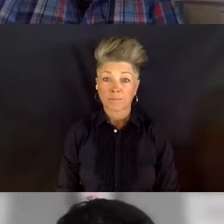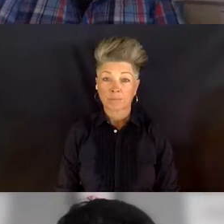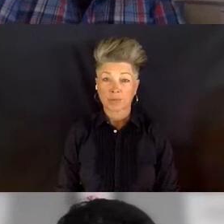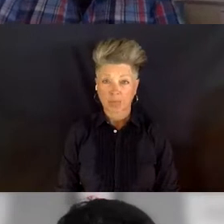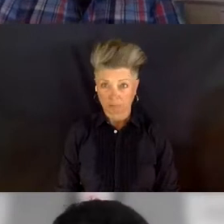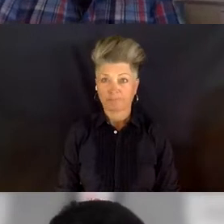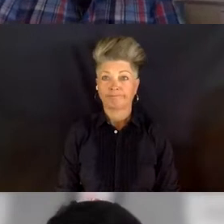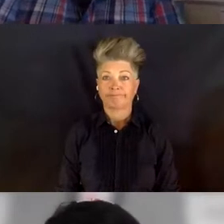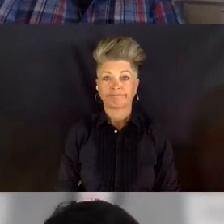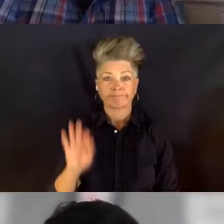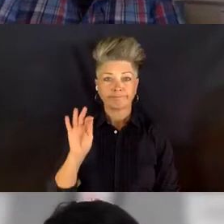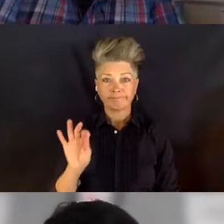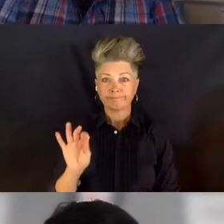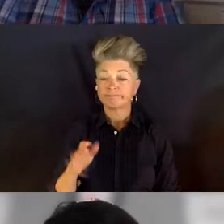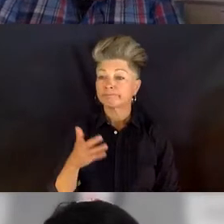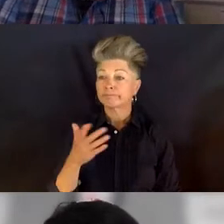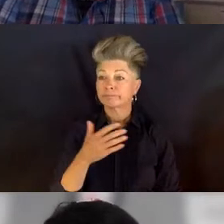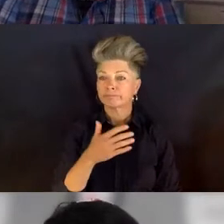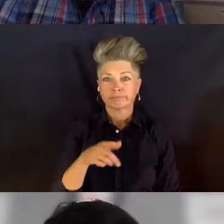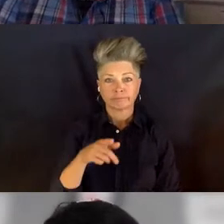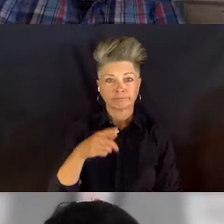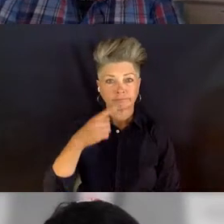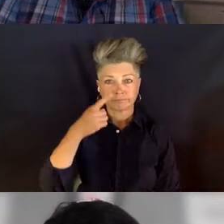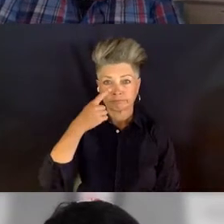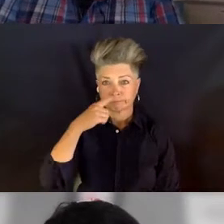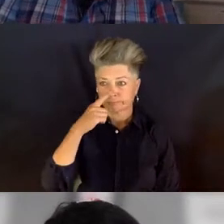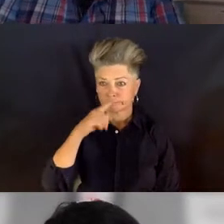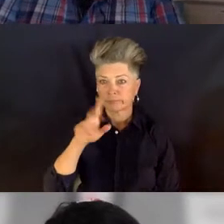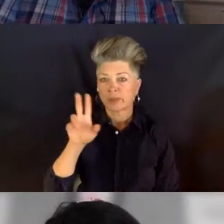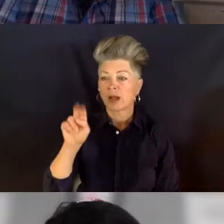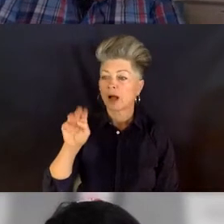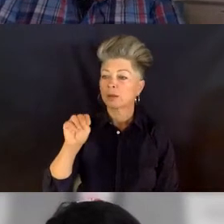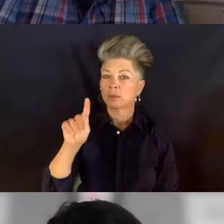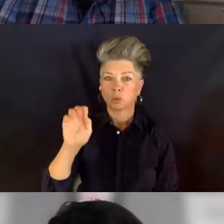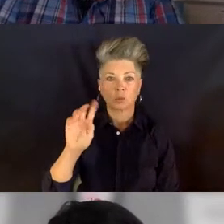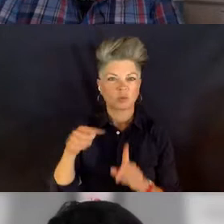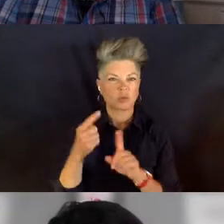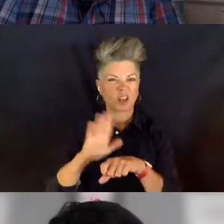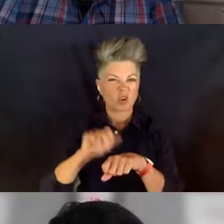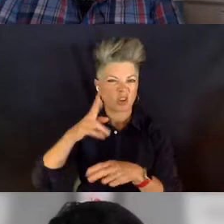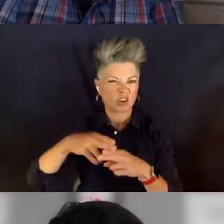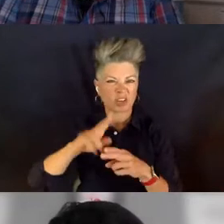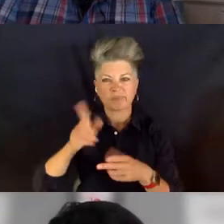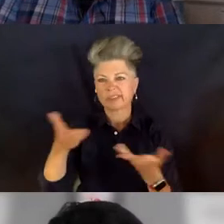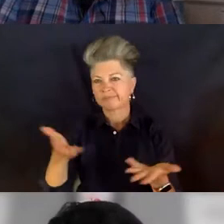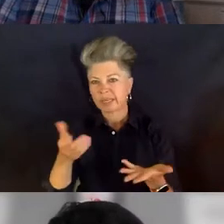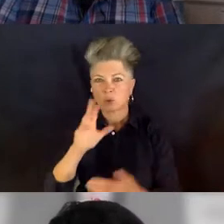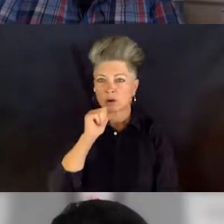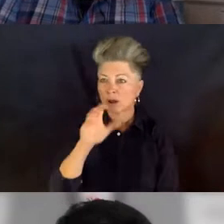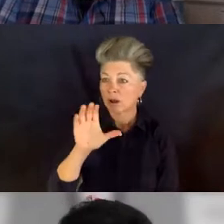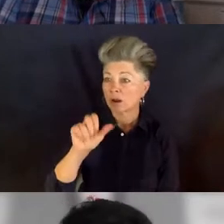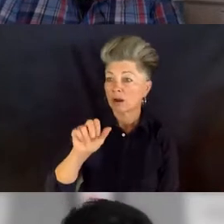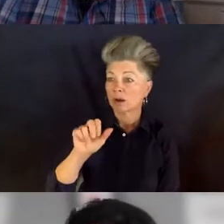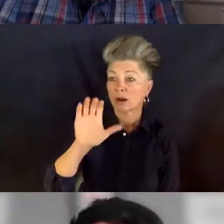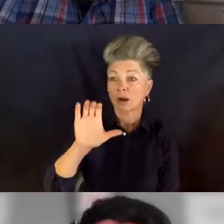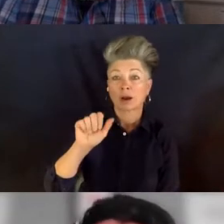okay. So if the members would just unmute yourselves when I call your name and just say whether you're present or not. Caressa